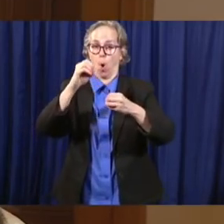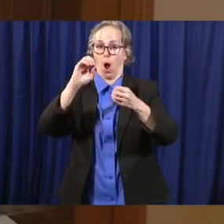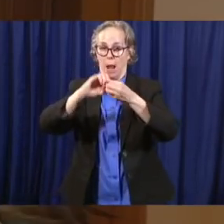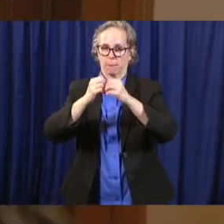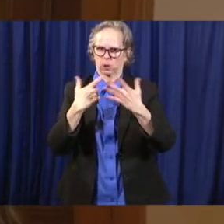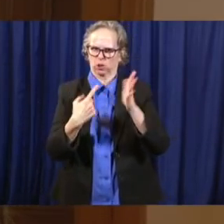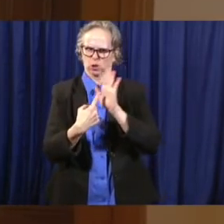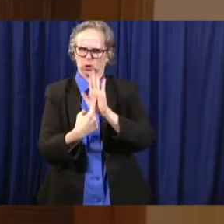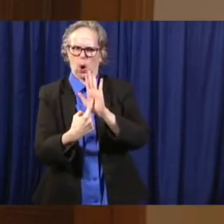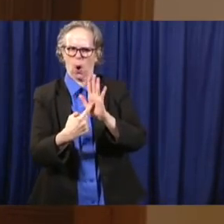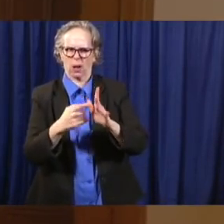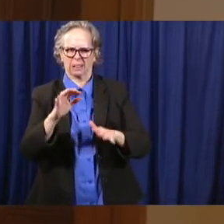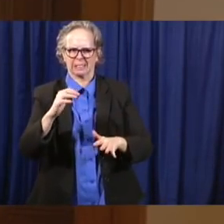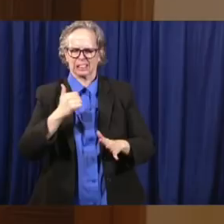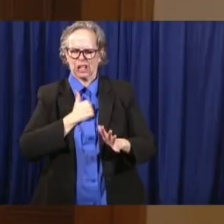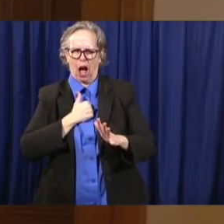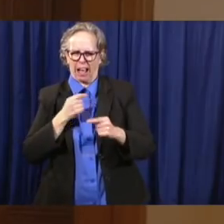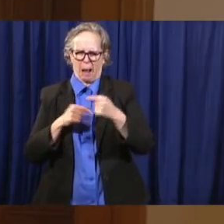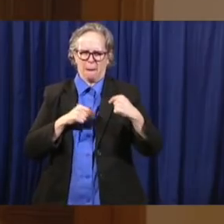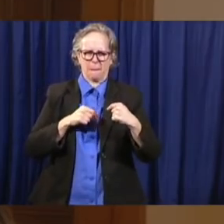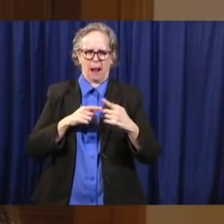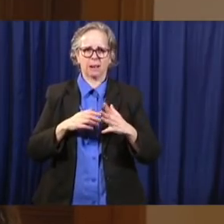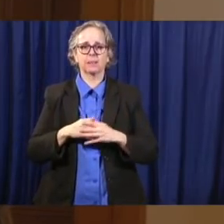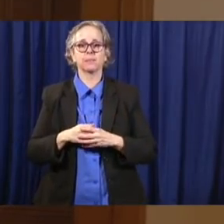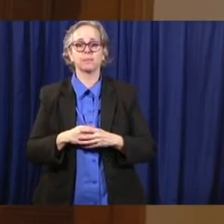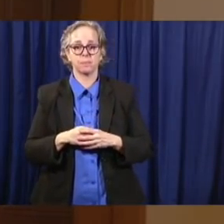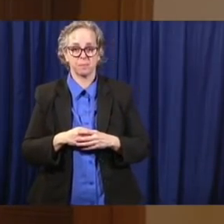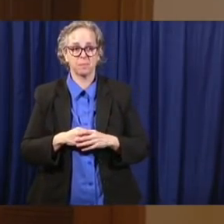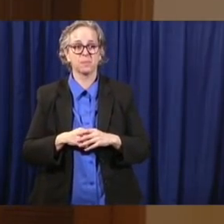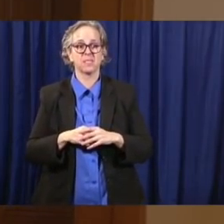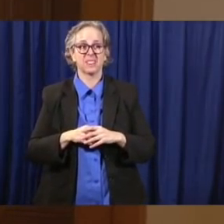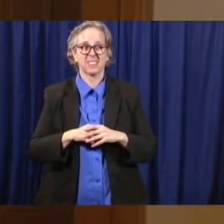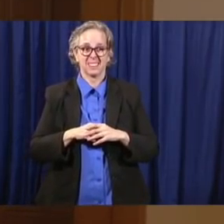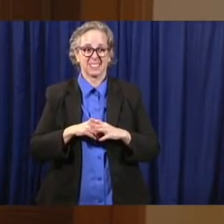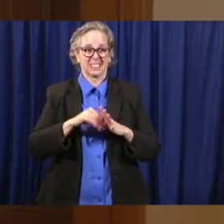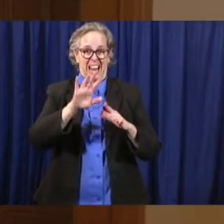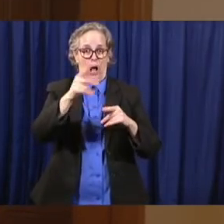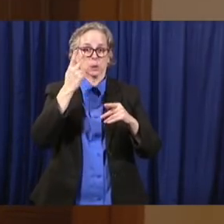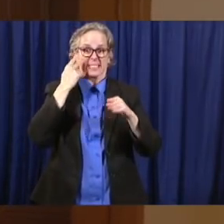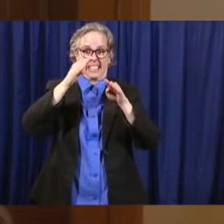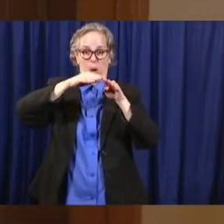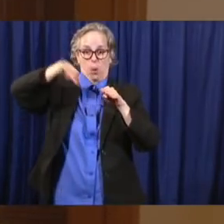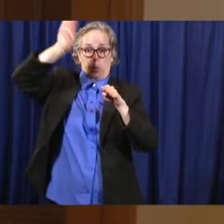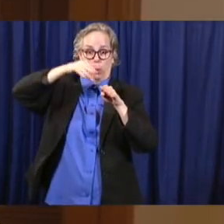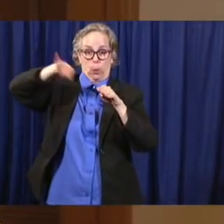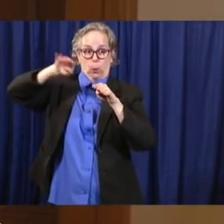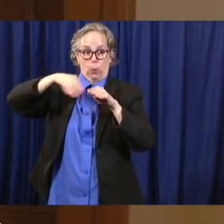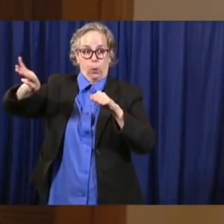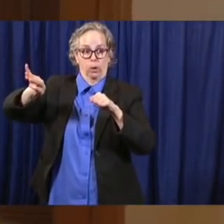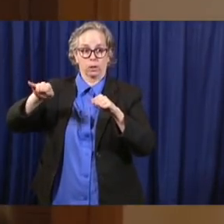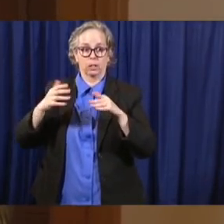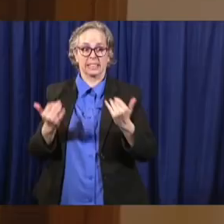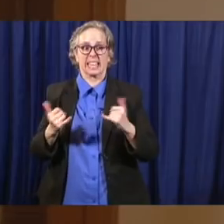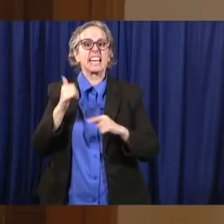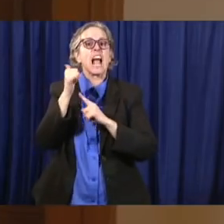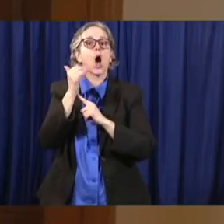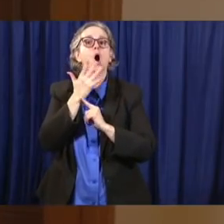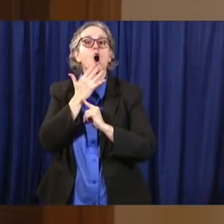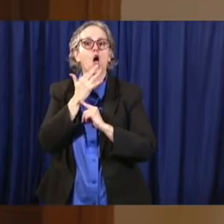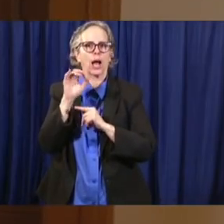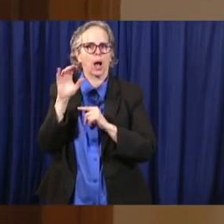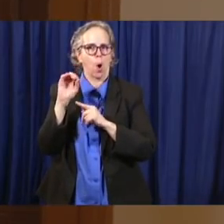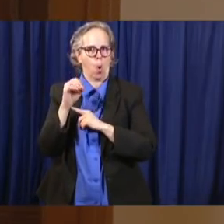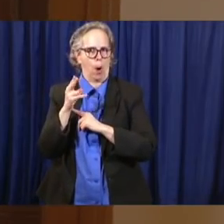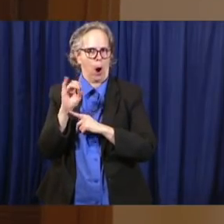sorry, Eric. This is taking a look at the onset of our measures. We are the yellow bar, and we're looking a little bit here at some